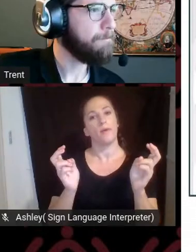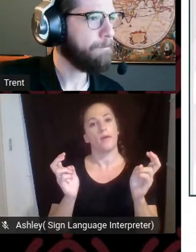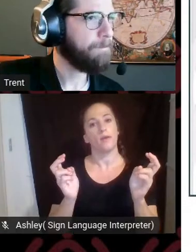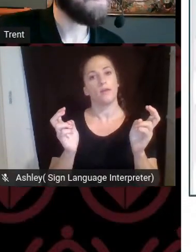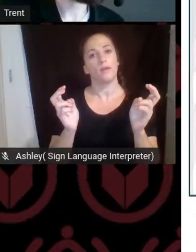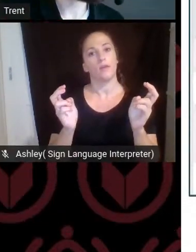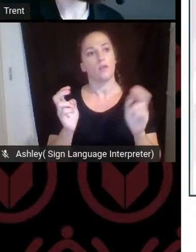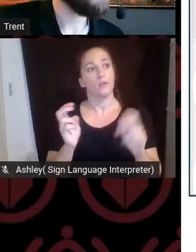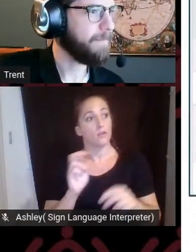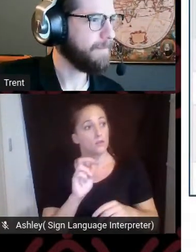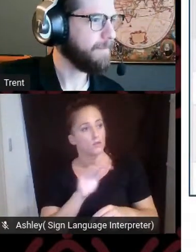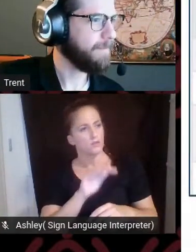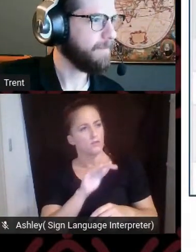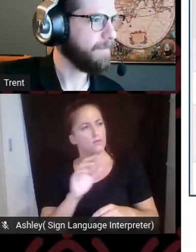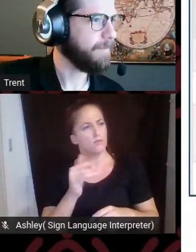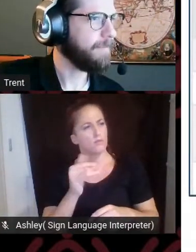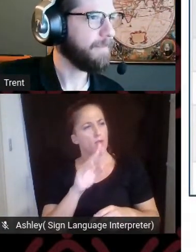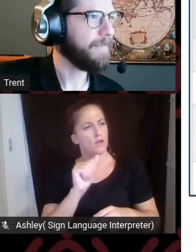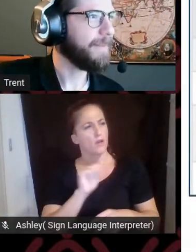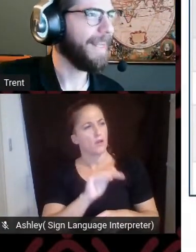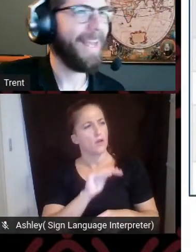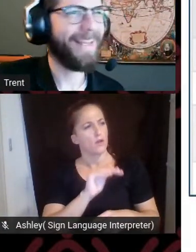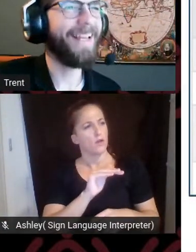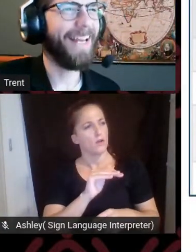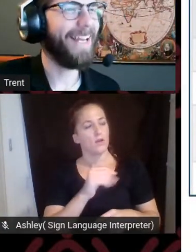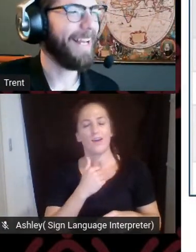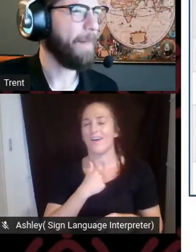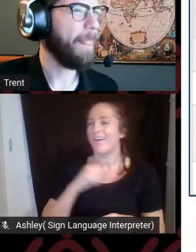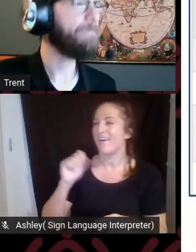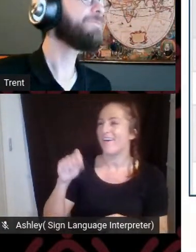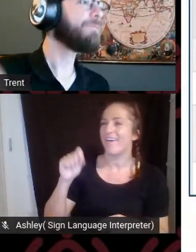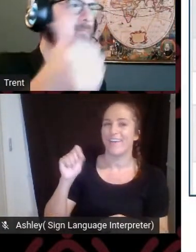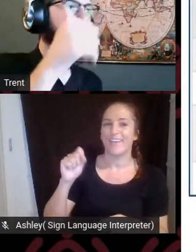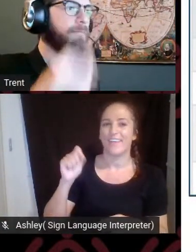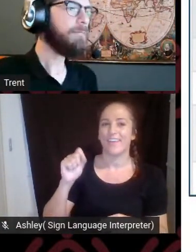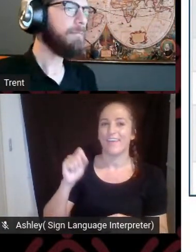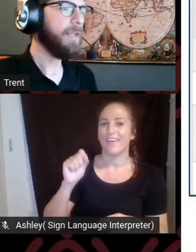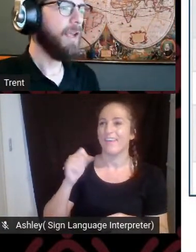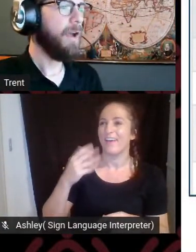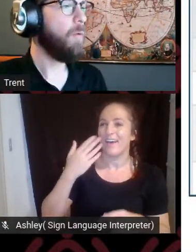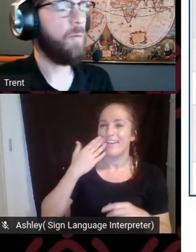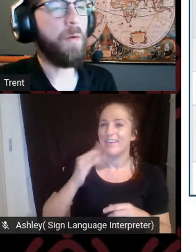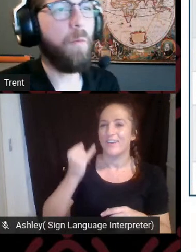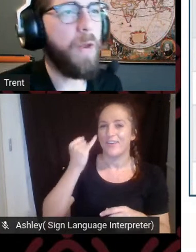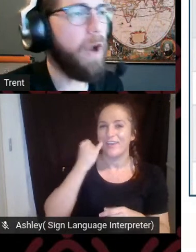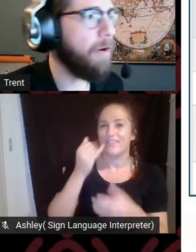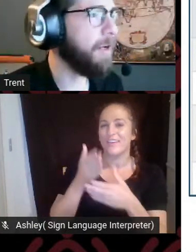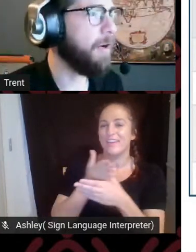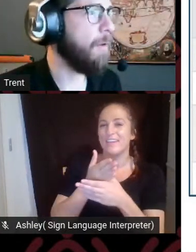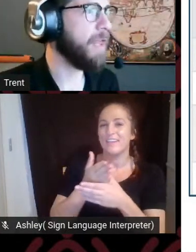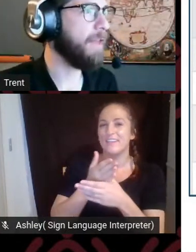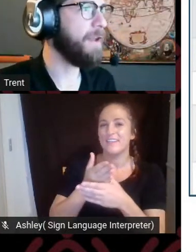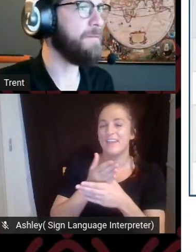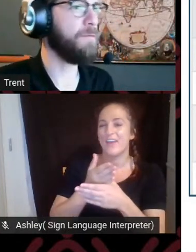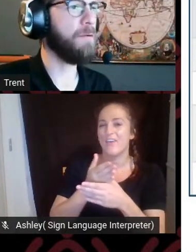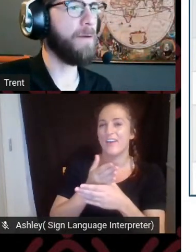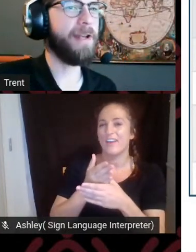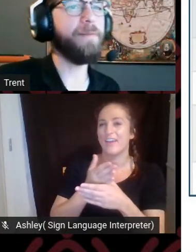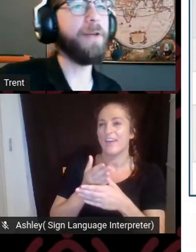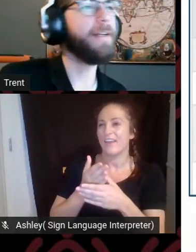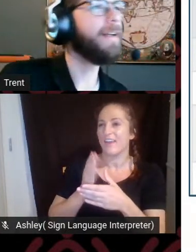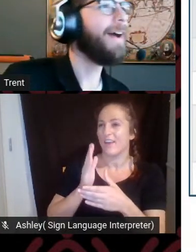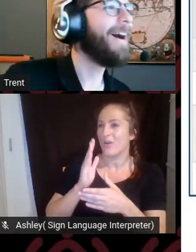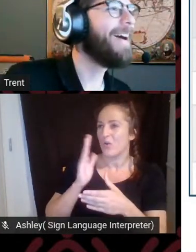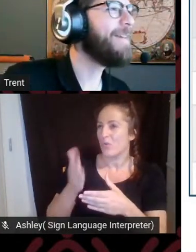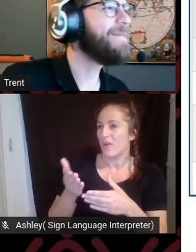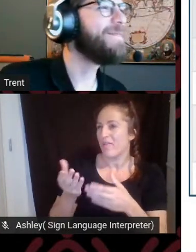Rebecca, you there? Yeah, how are you? I wasn't sure if we were going to go over sharing permissions at this point. We are going to go over that. Thank you for